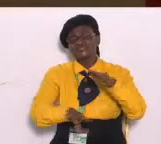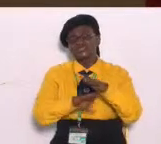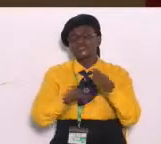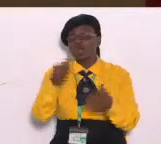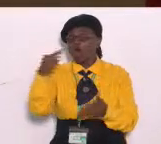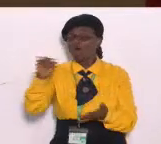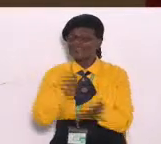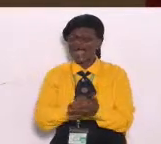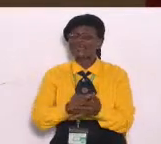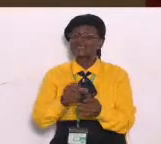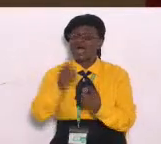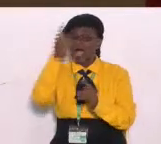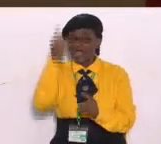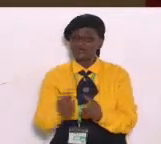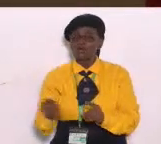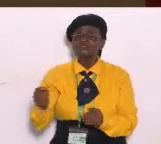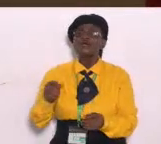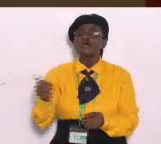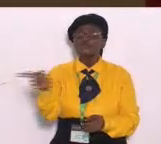that you are going to prosper.